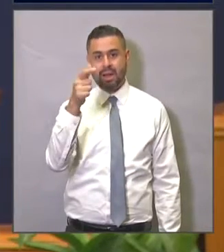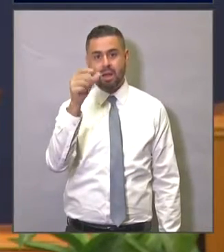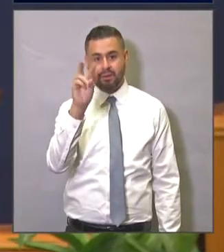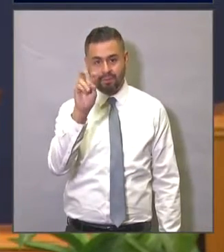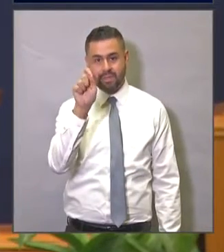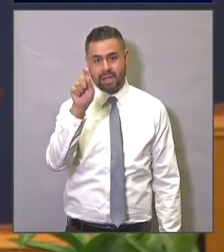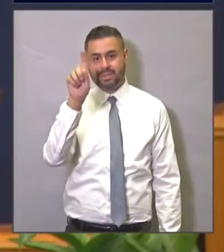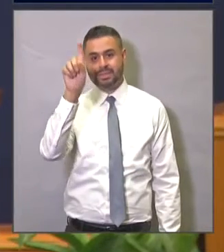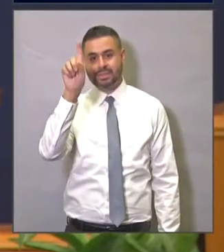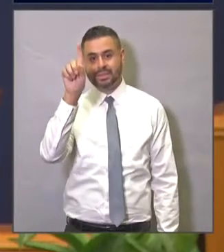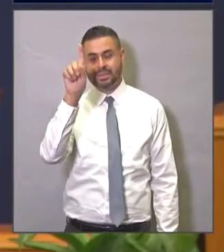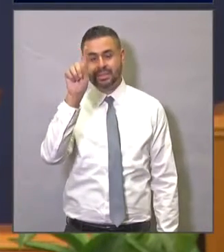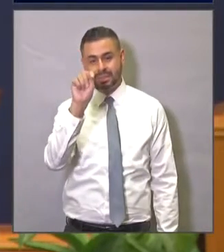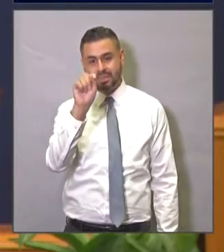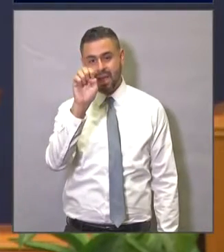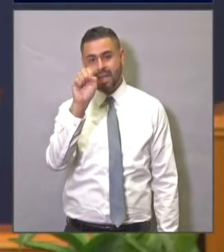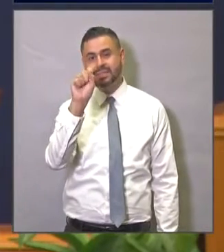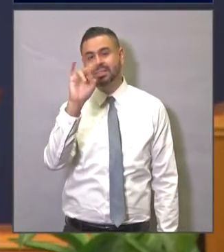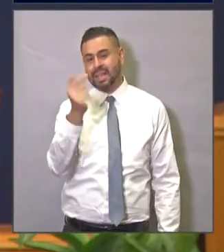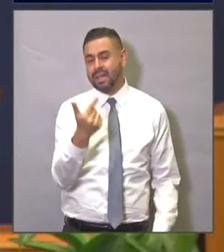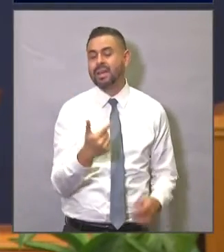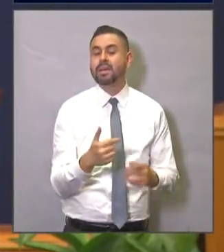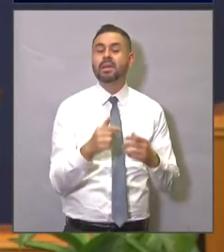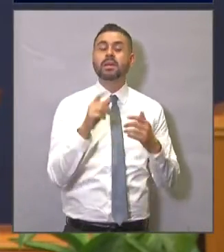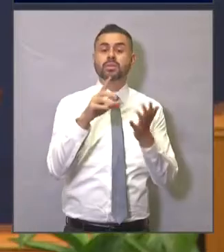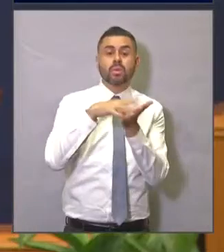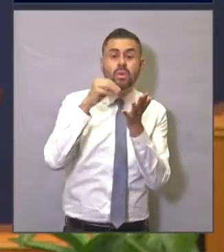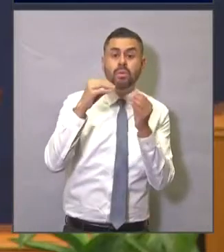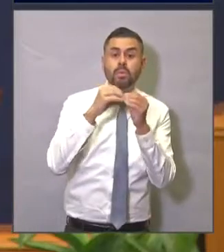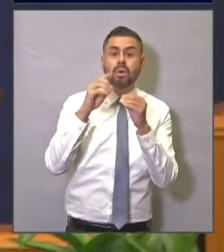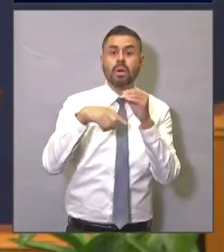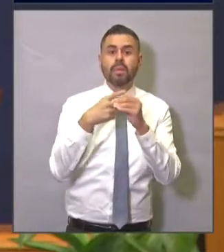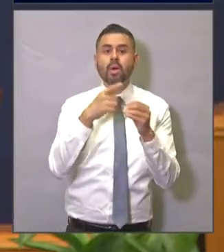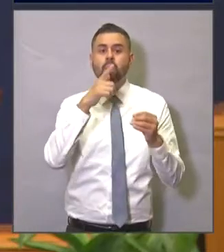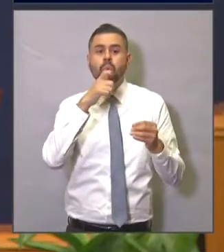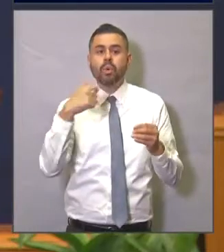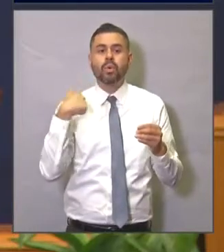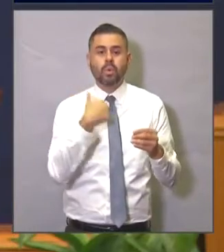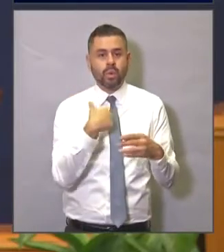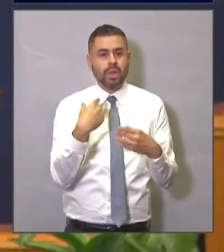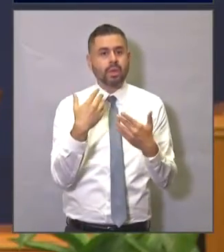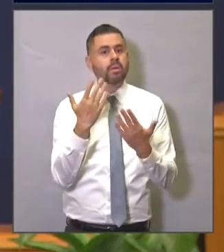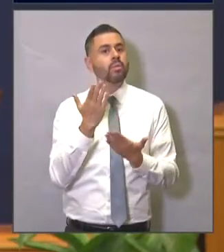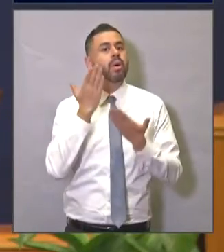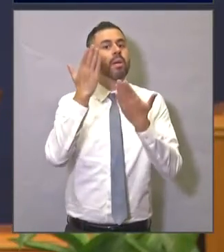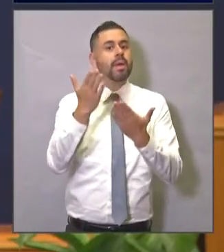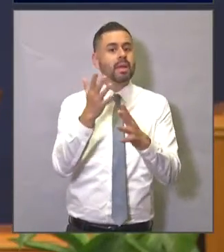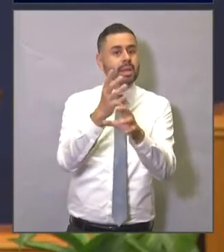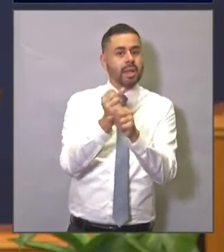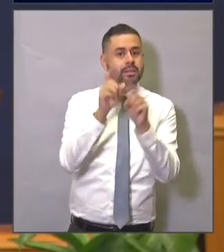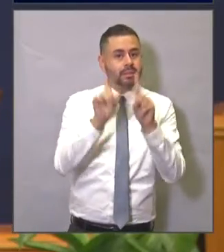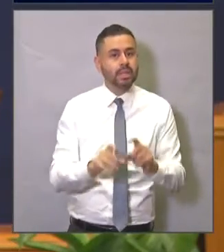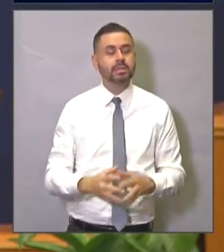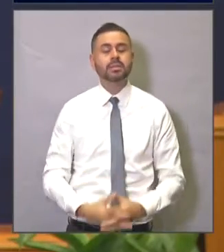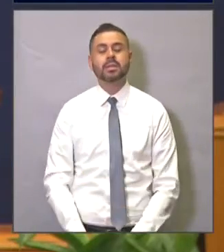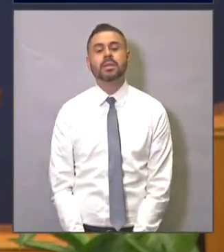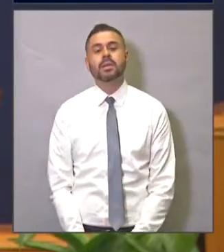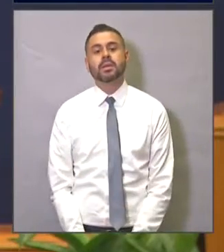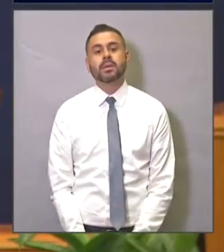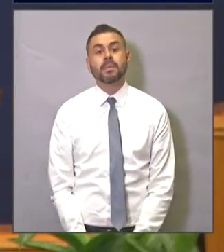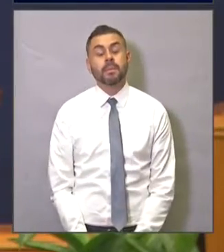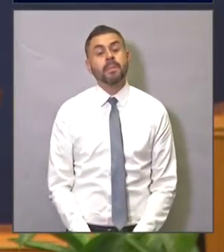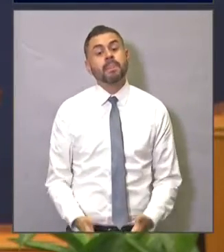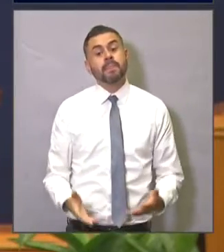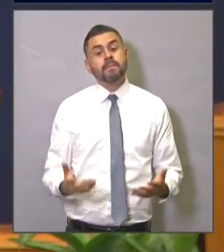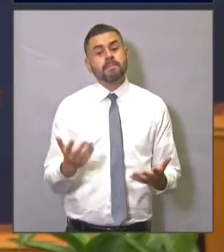covid19.lacounty.gov/testing, to make an appointment for testing and to learn more about who we are currently recommending seeks a test. In